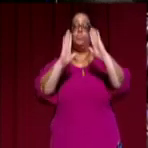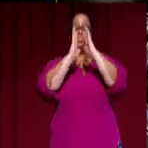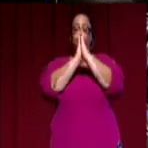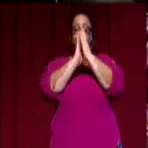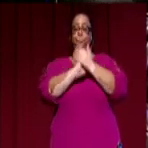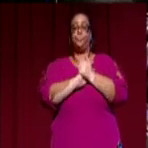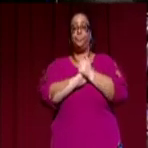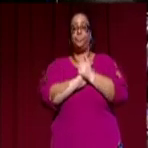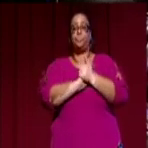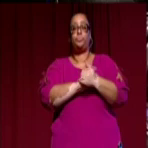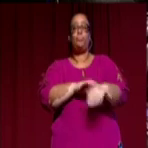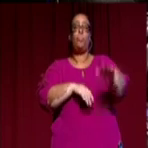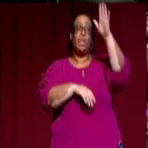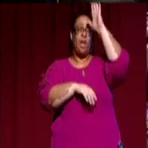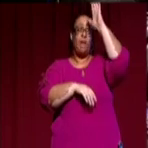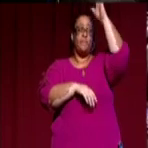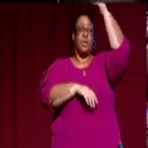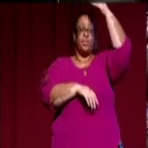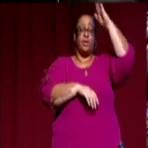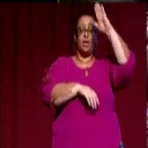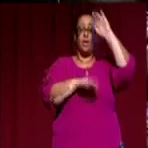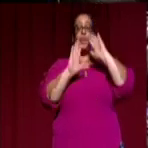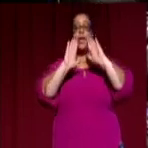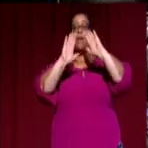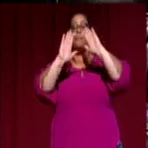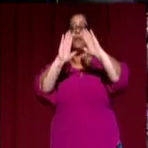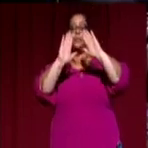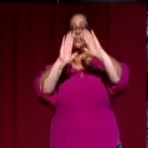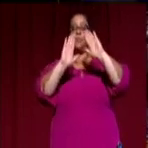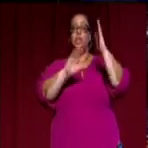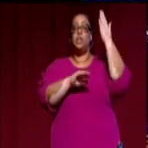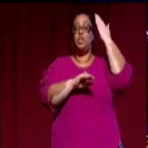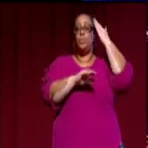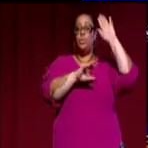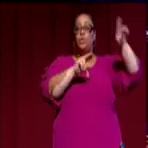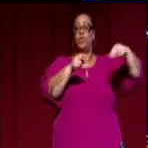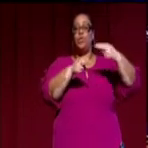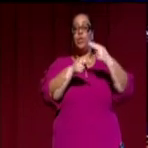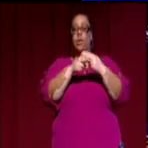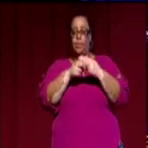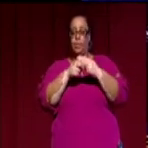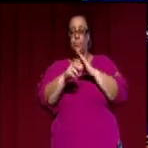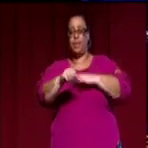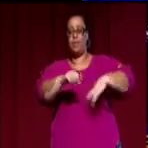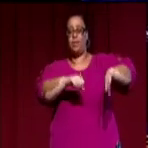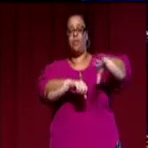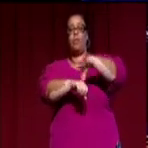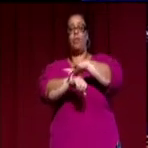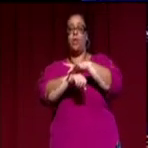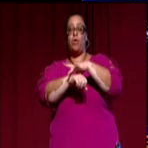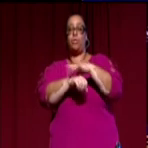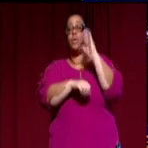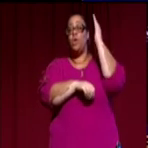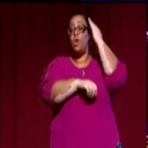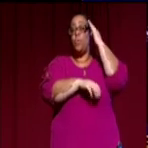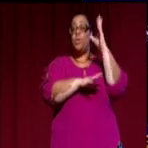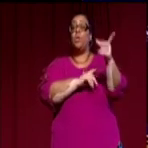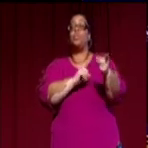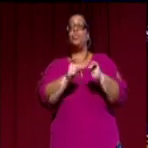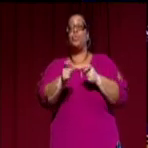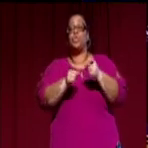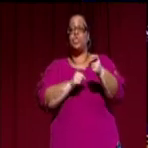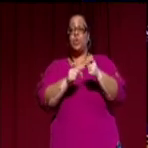in prayer. Our Father and our God, how excellent do we know your name to be in all the earth. We know that you're in